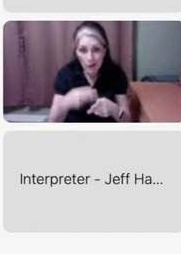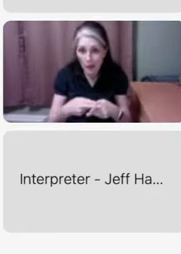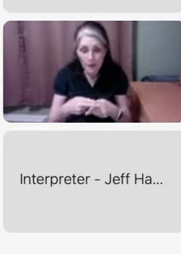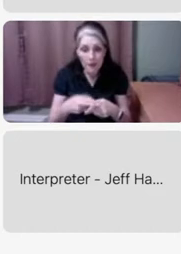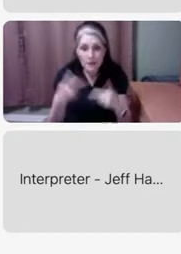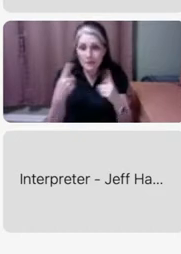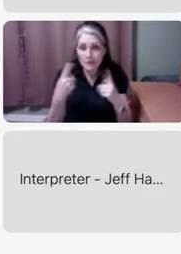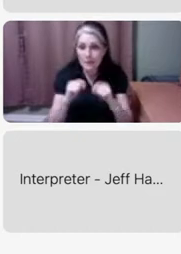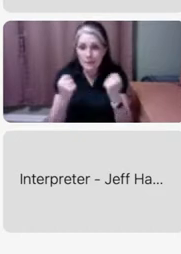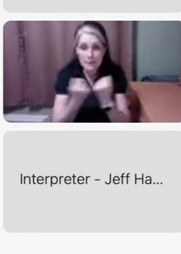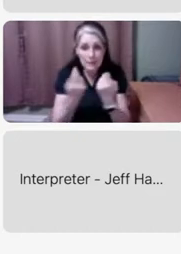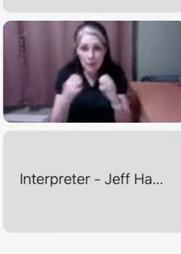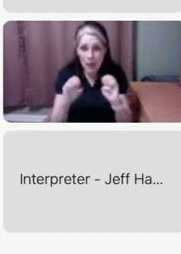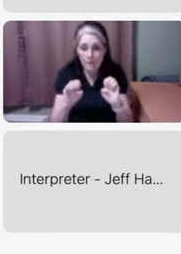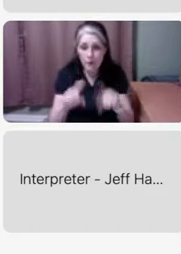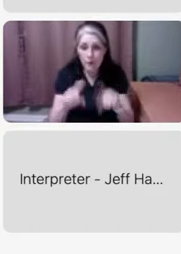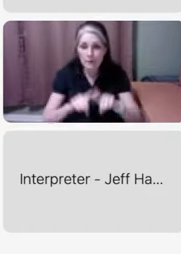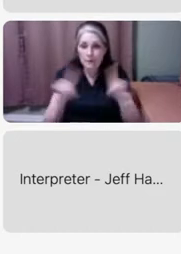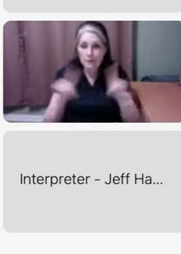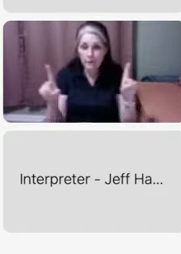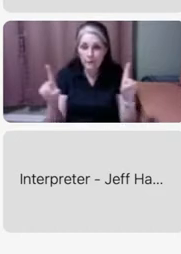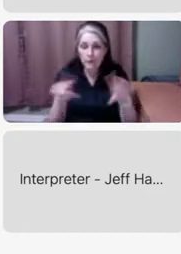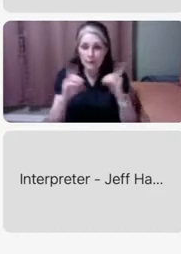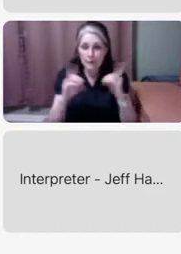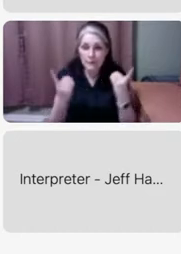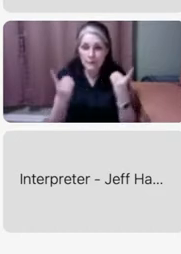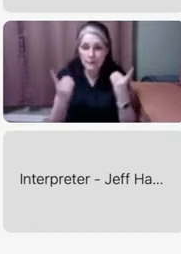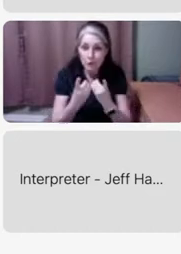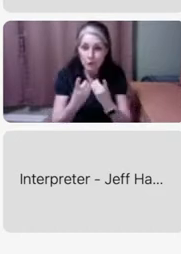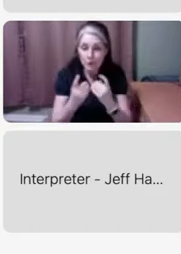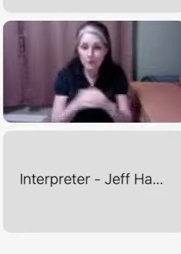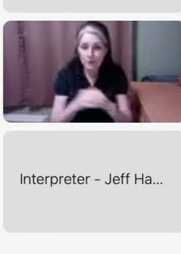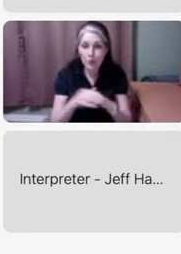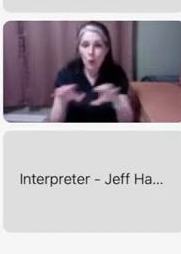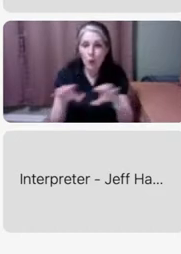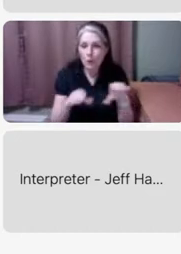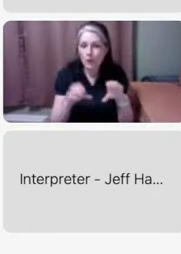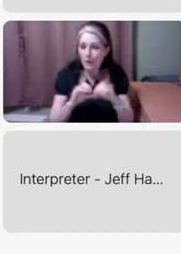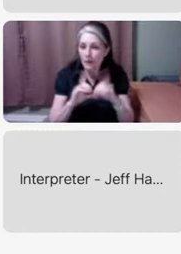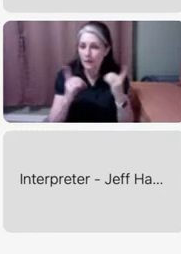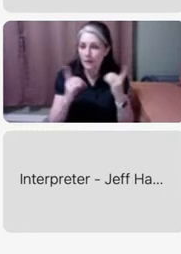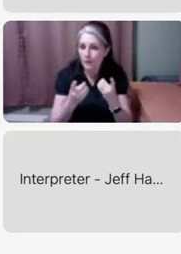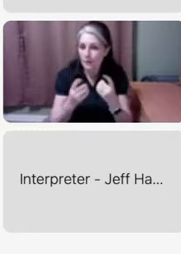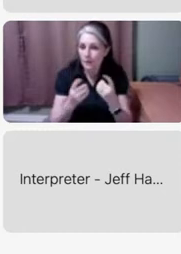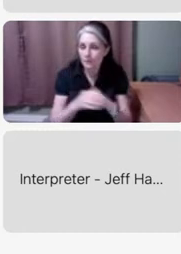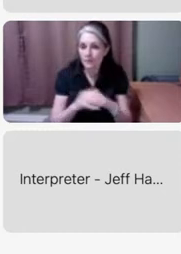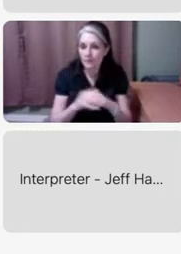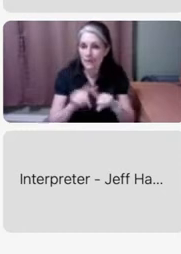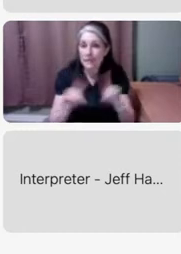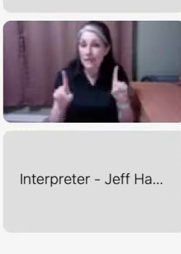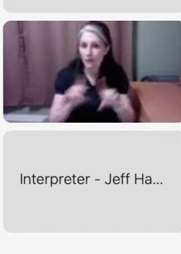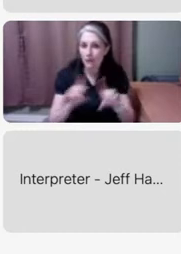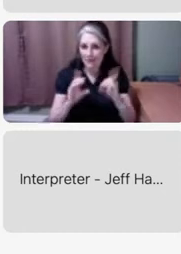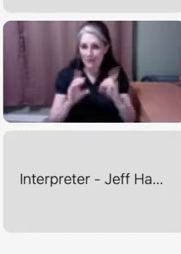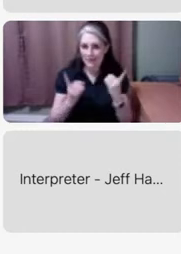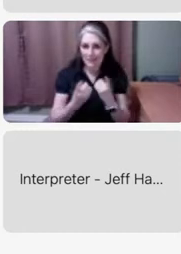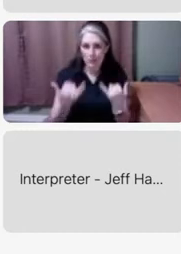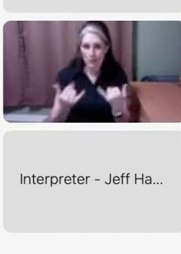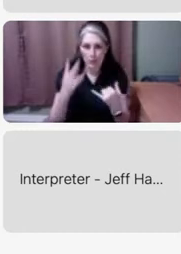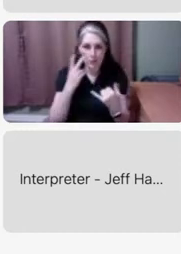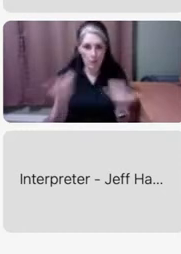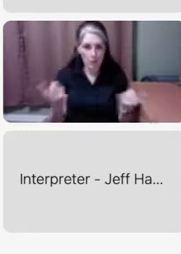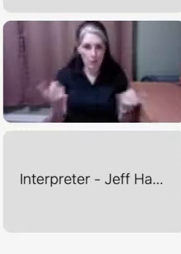difference in our district and and we do make a difference in our district today we saw what happens in our district with these young